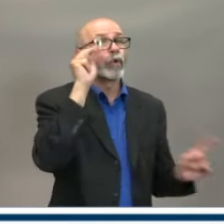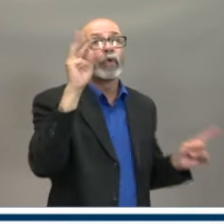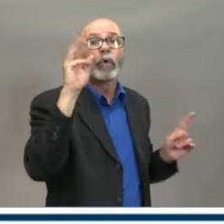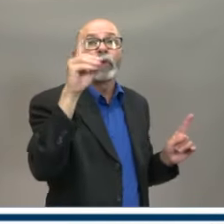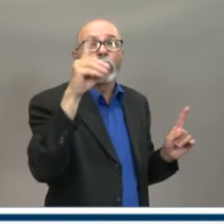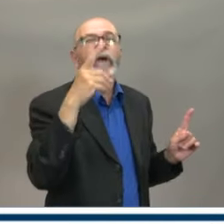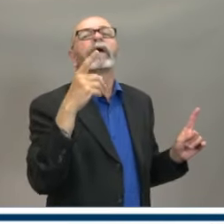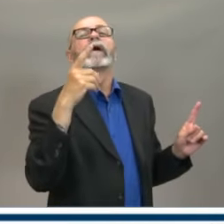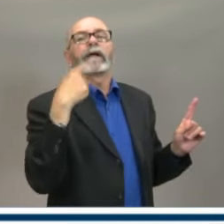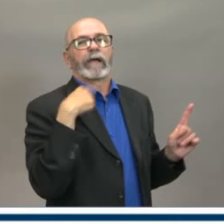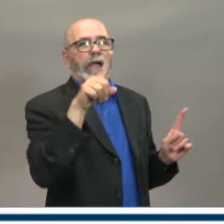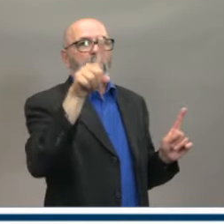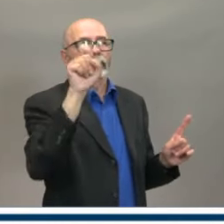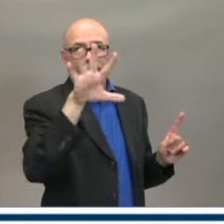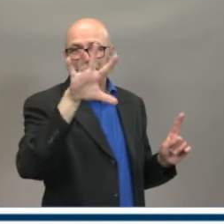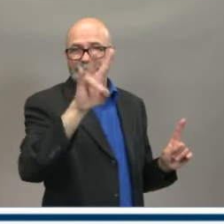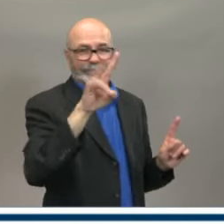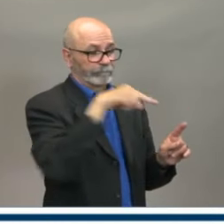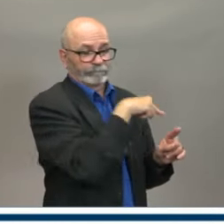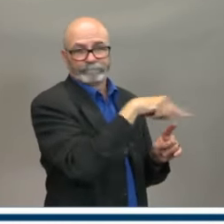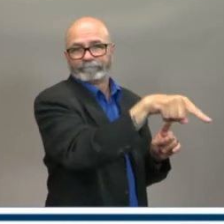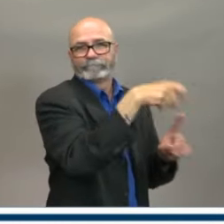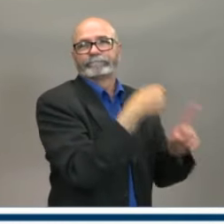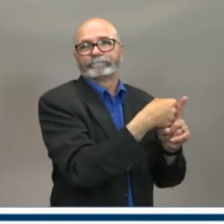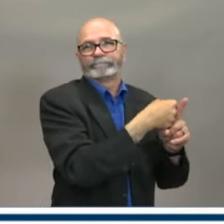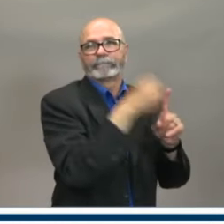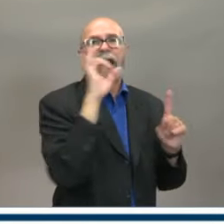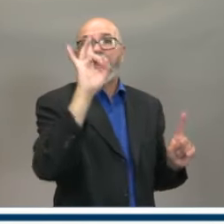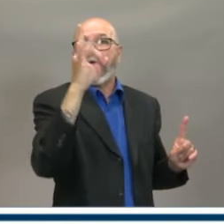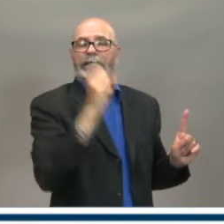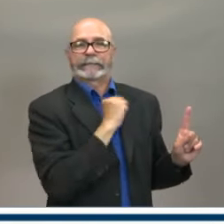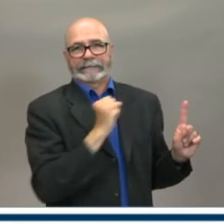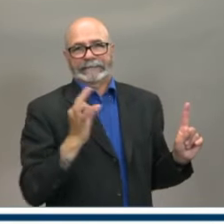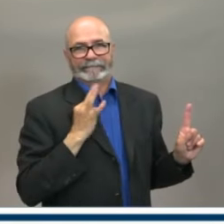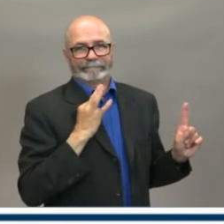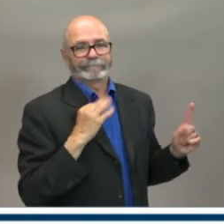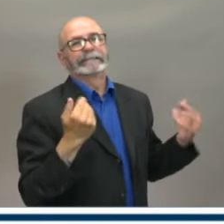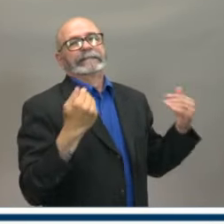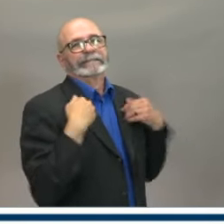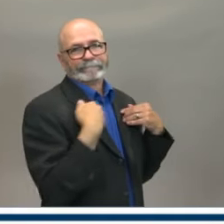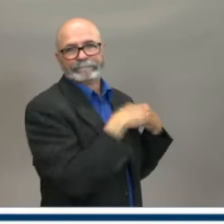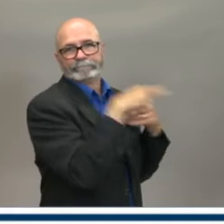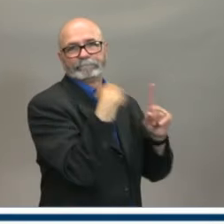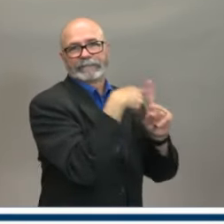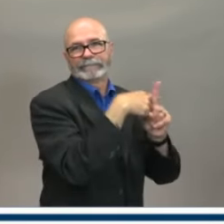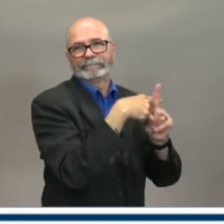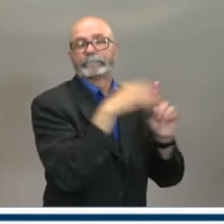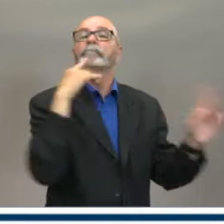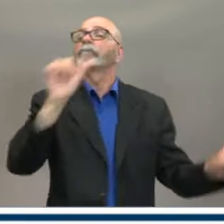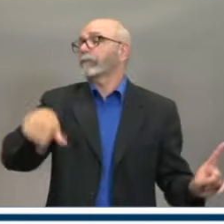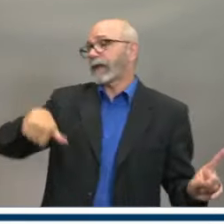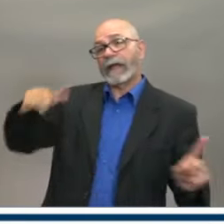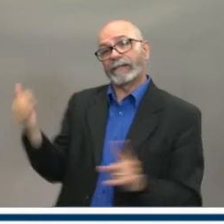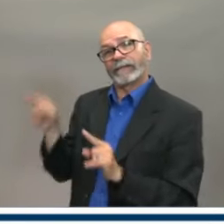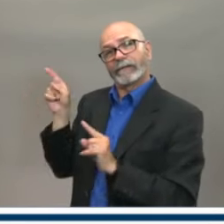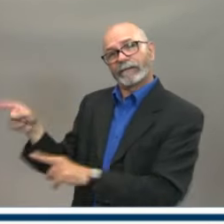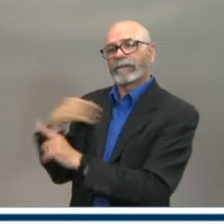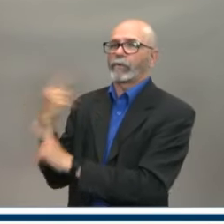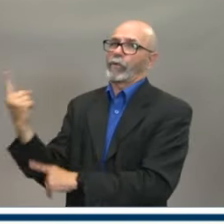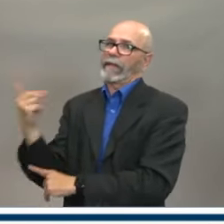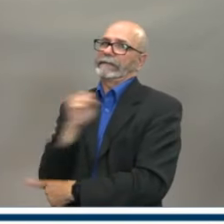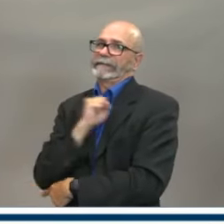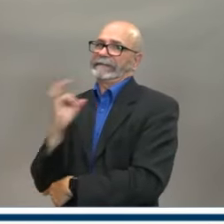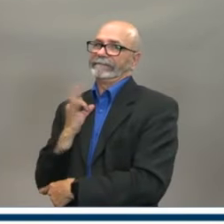157 residents and 8 staff with active cases. One other facility has a single staff member with an active case, and a